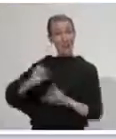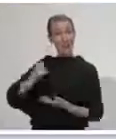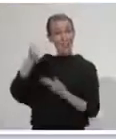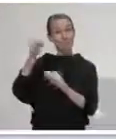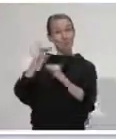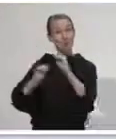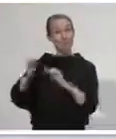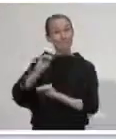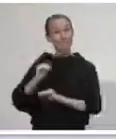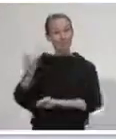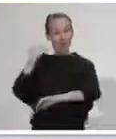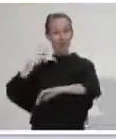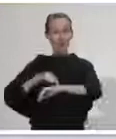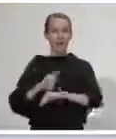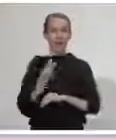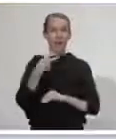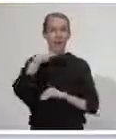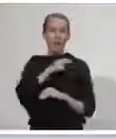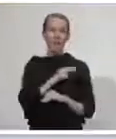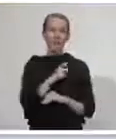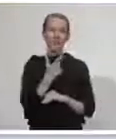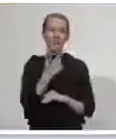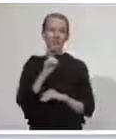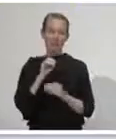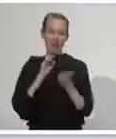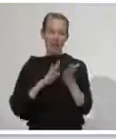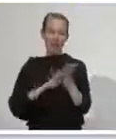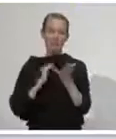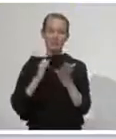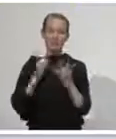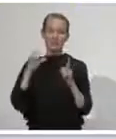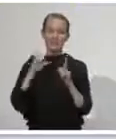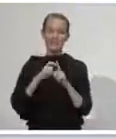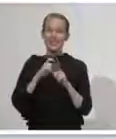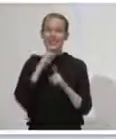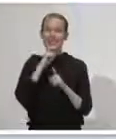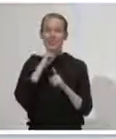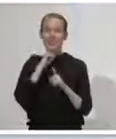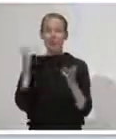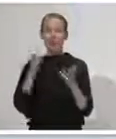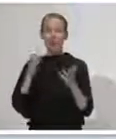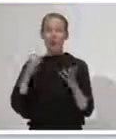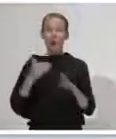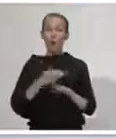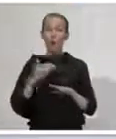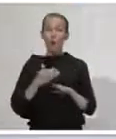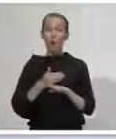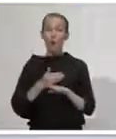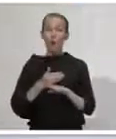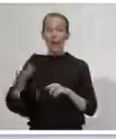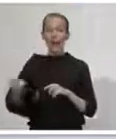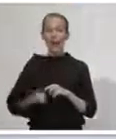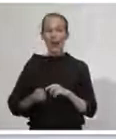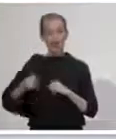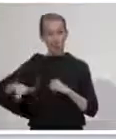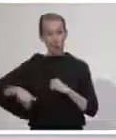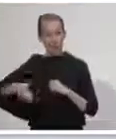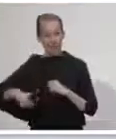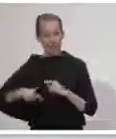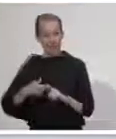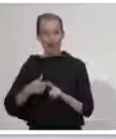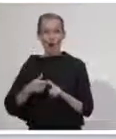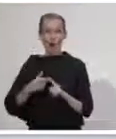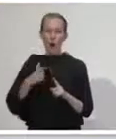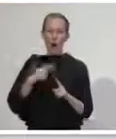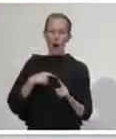memory, 270 MSD staff into work and income because we felt we had lost that active